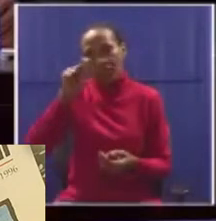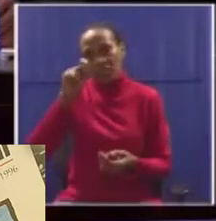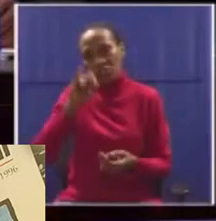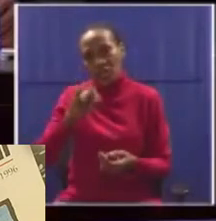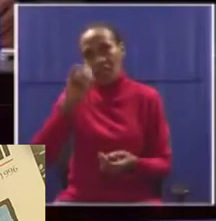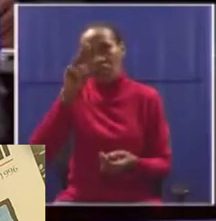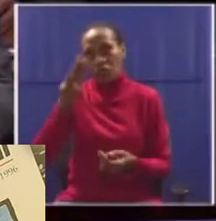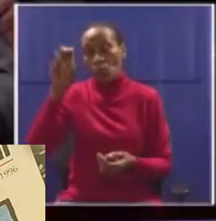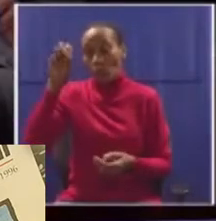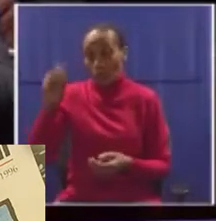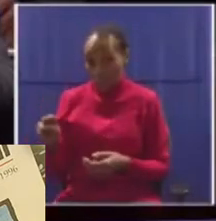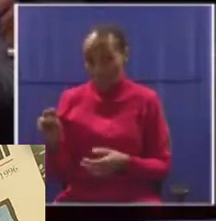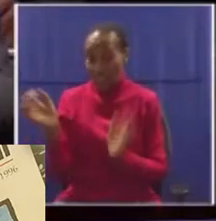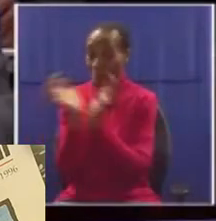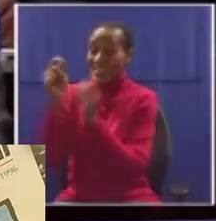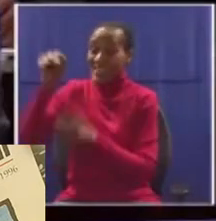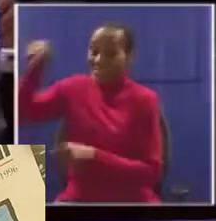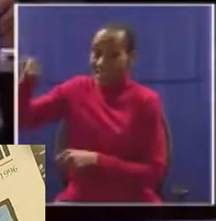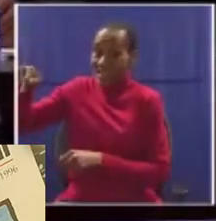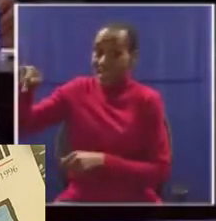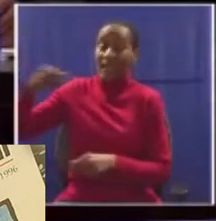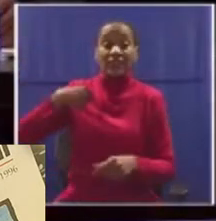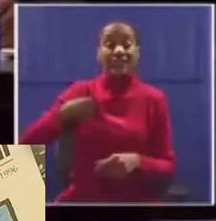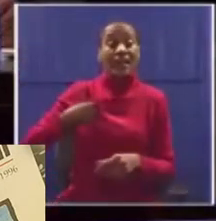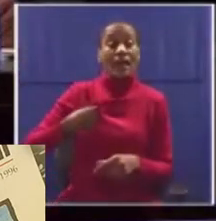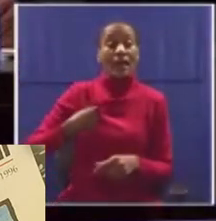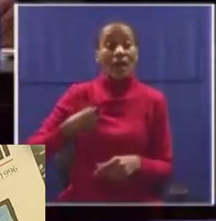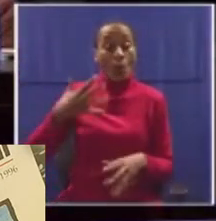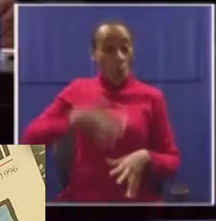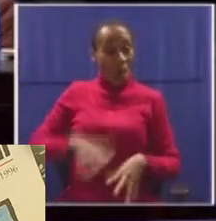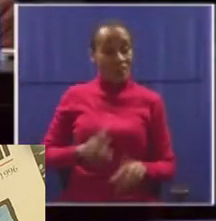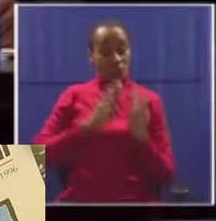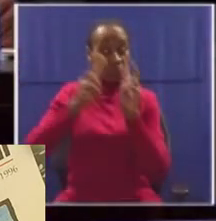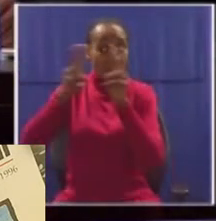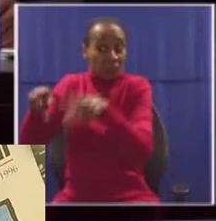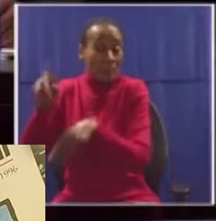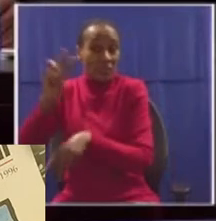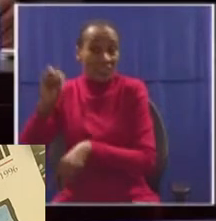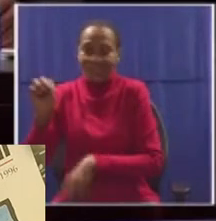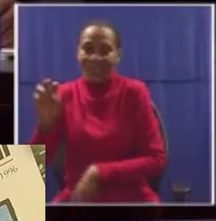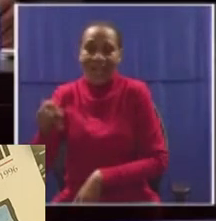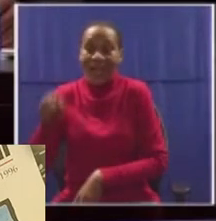Mauritius too that's why they want us it's not us when to go there